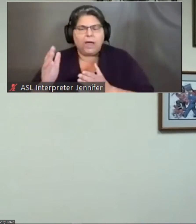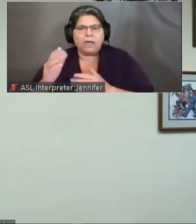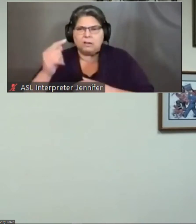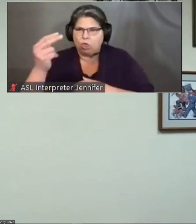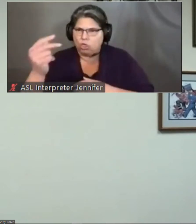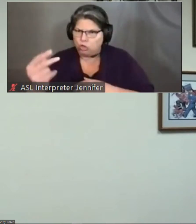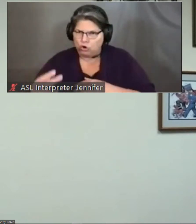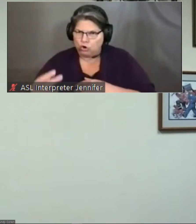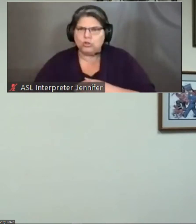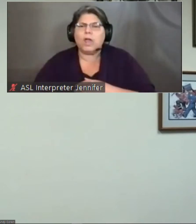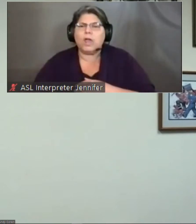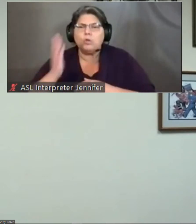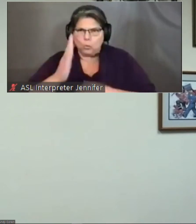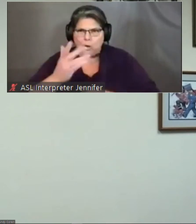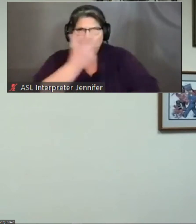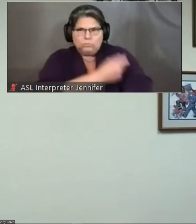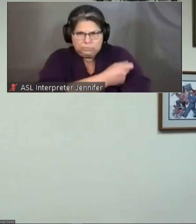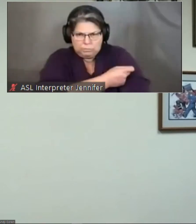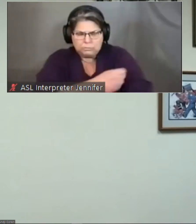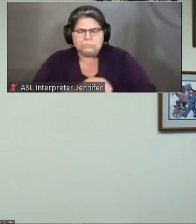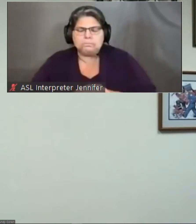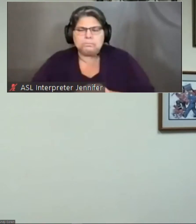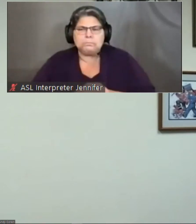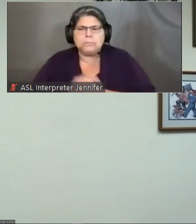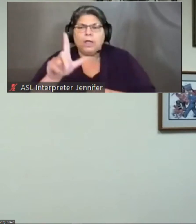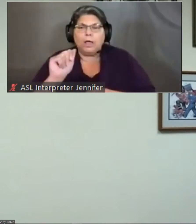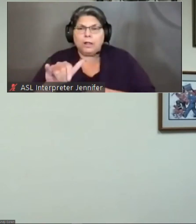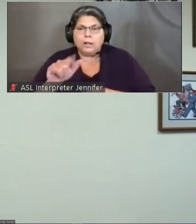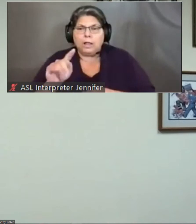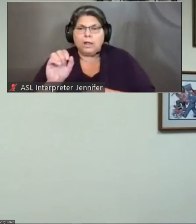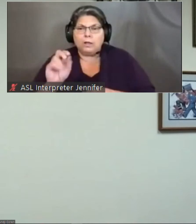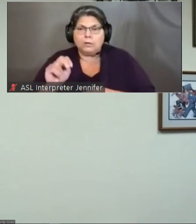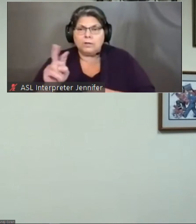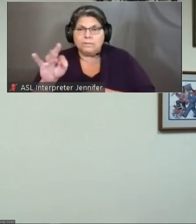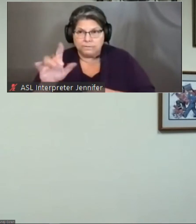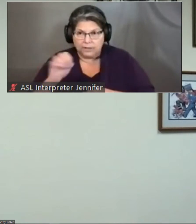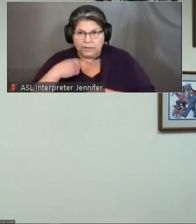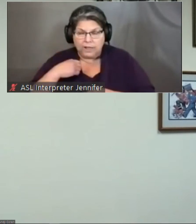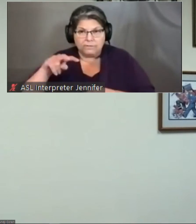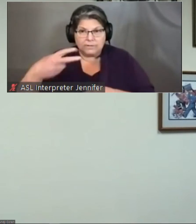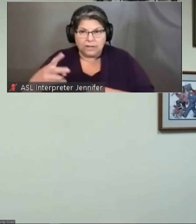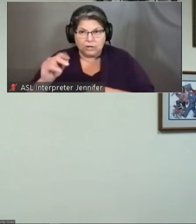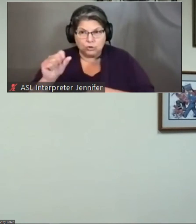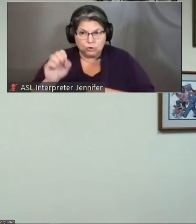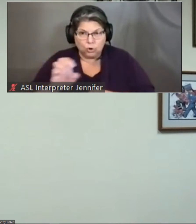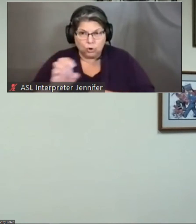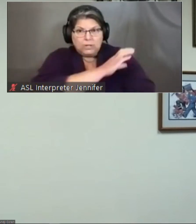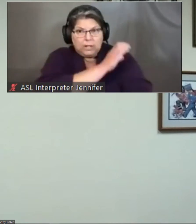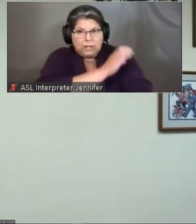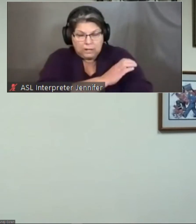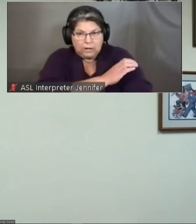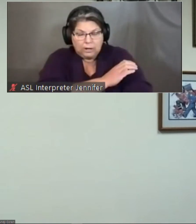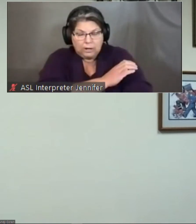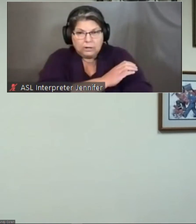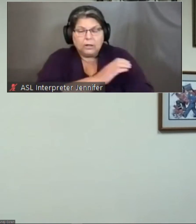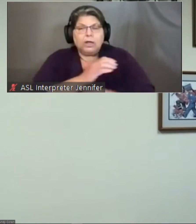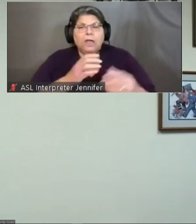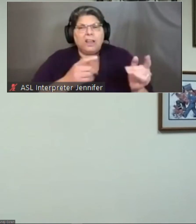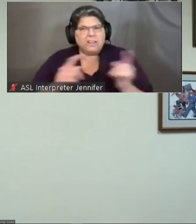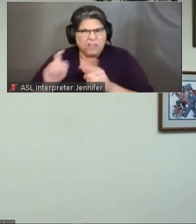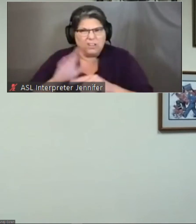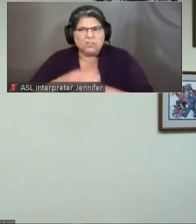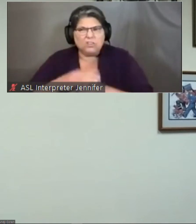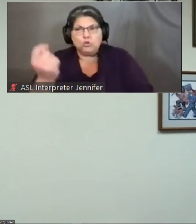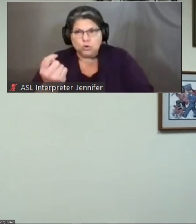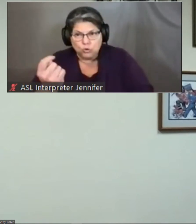Thursdays. Laytonville had a second dose clinic and has on Tuesday and